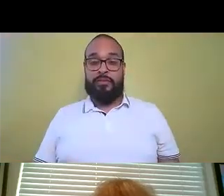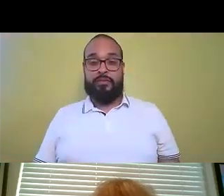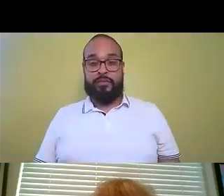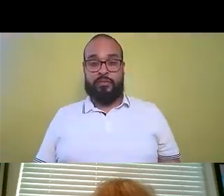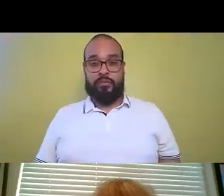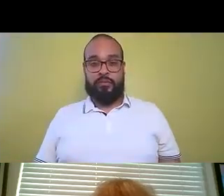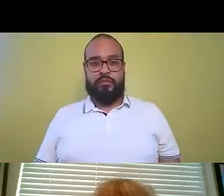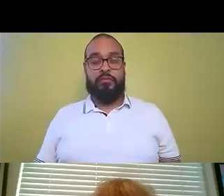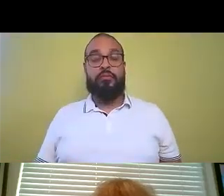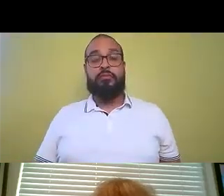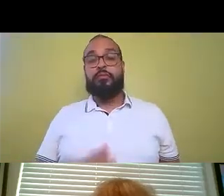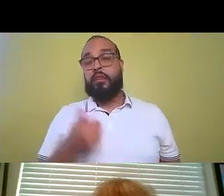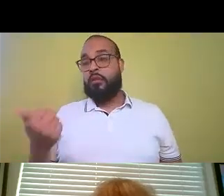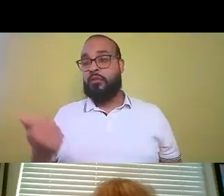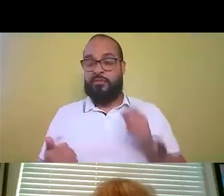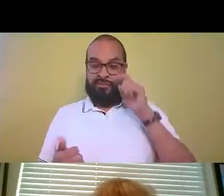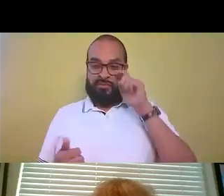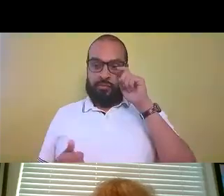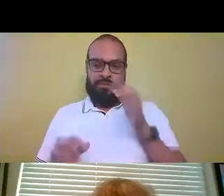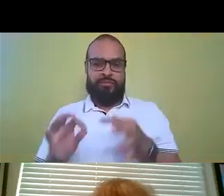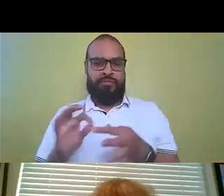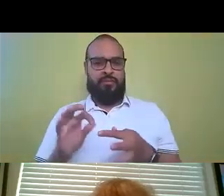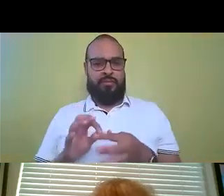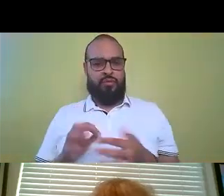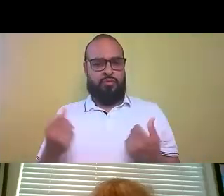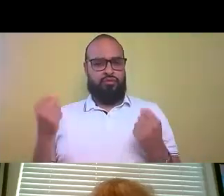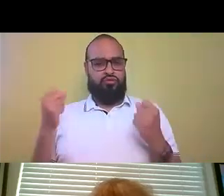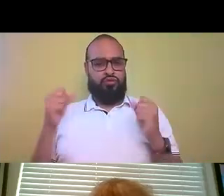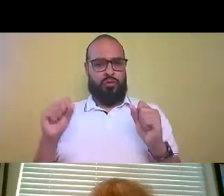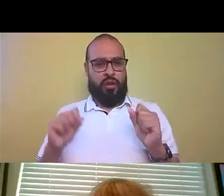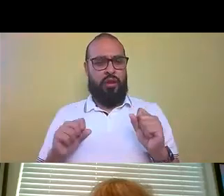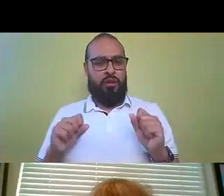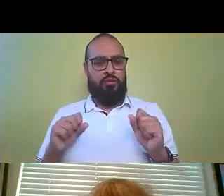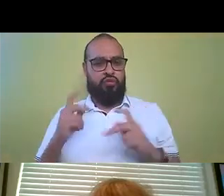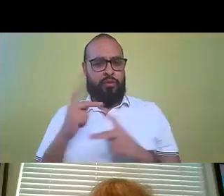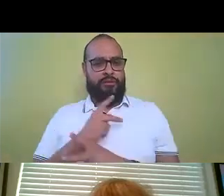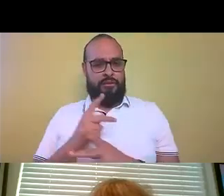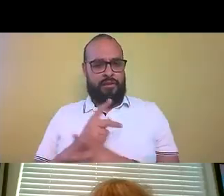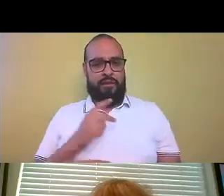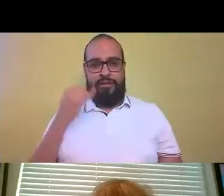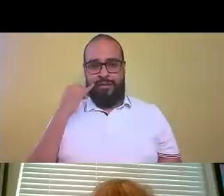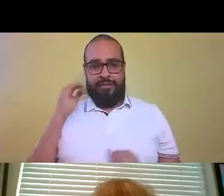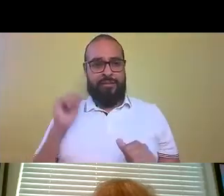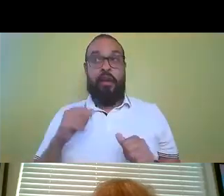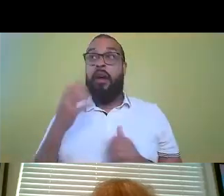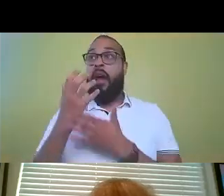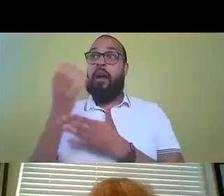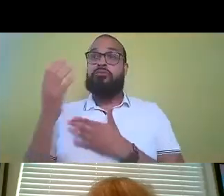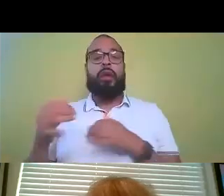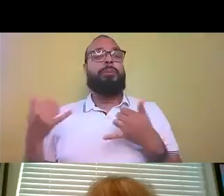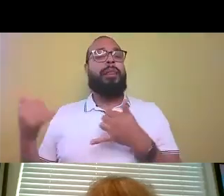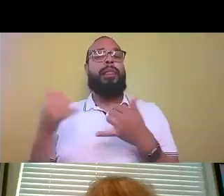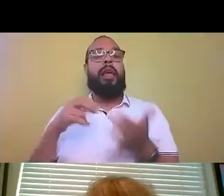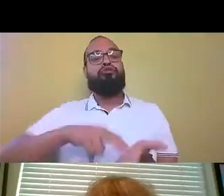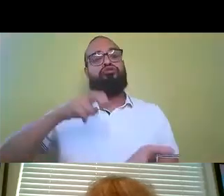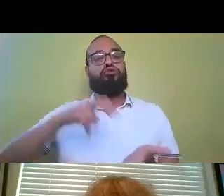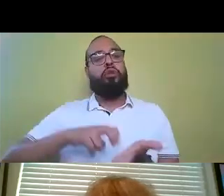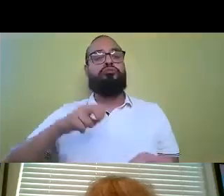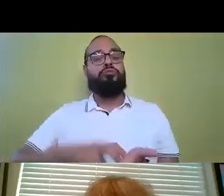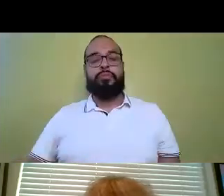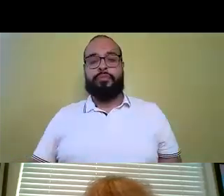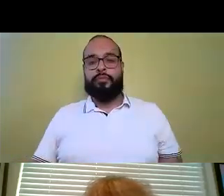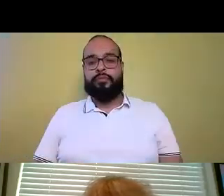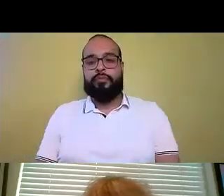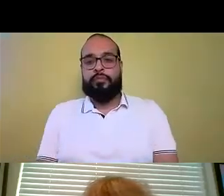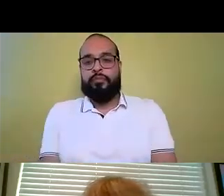redirect that and say, we can see you're trying to get your engine just right. Let's go out on the trampoline. I would argue that if you